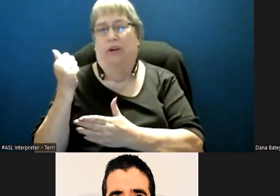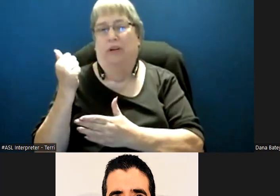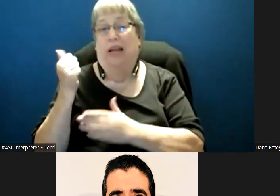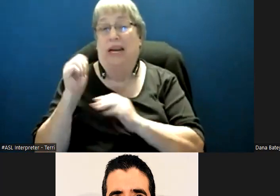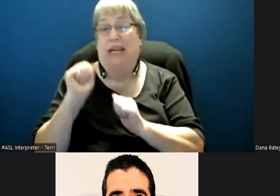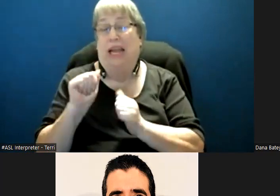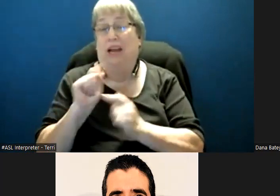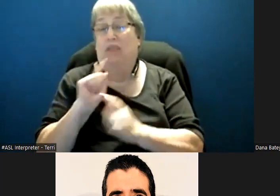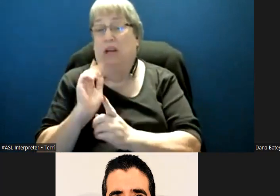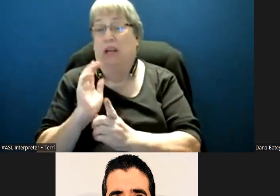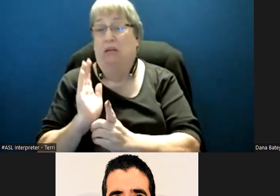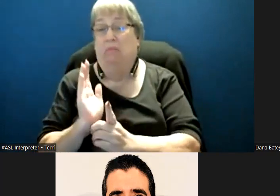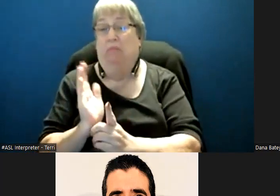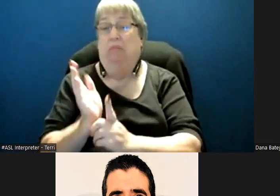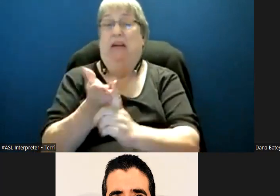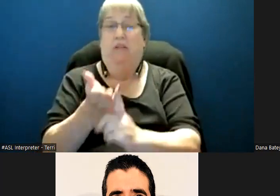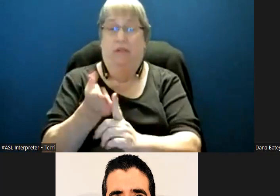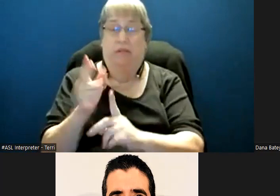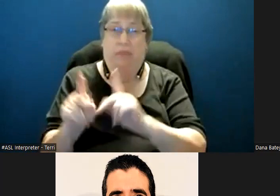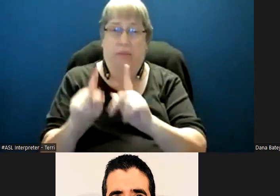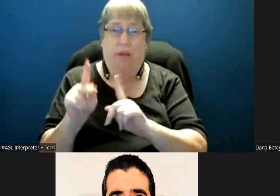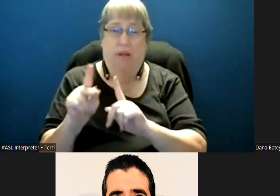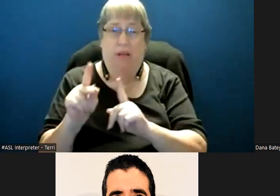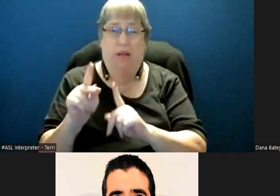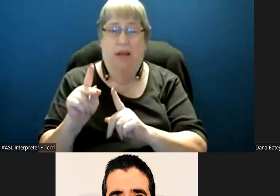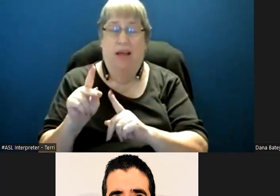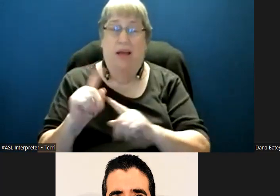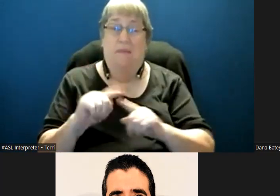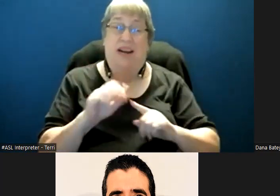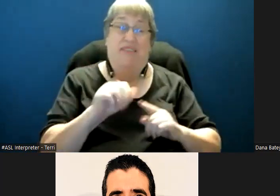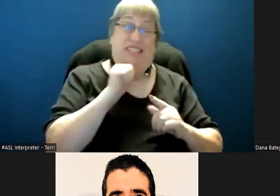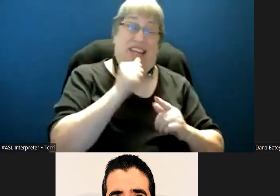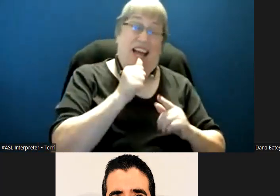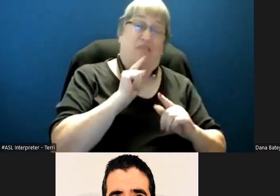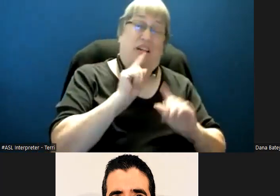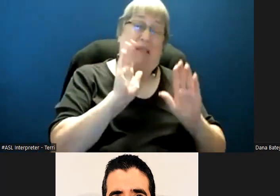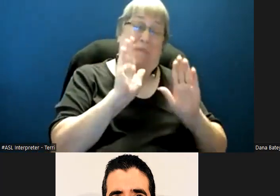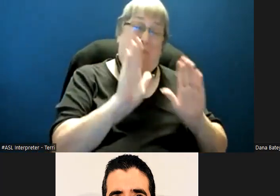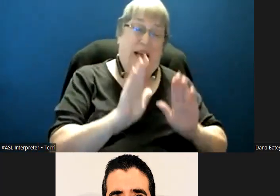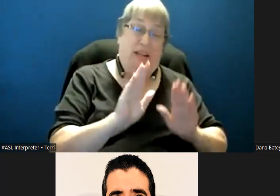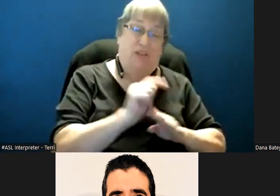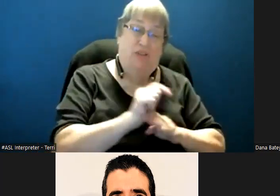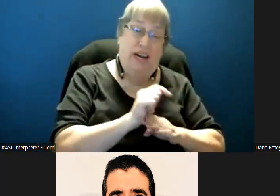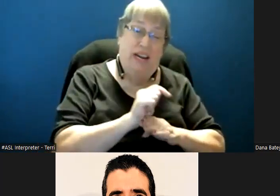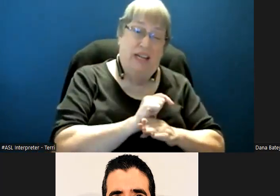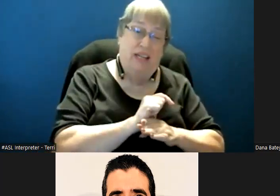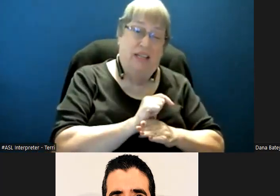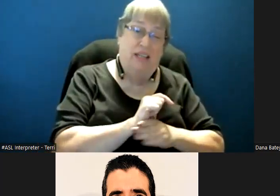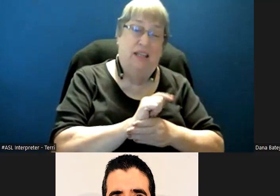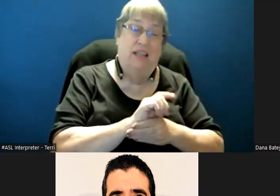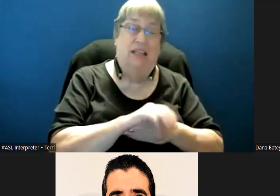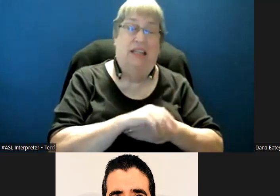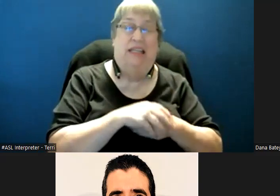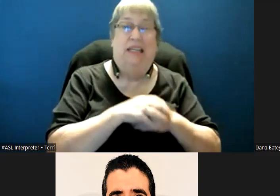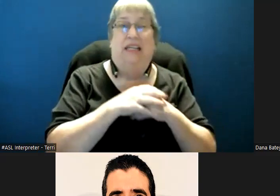minds in ways that more poor quality training can't, or like we're talking about, even just required checkbox training.